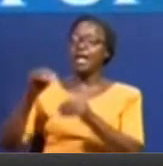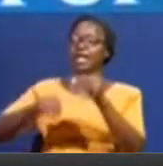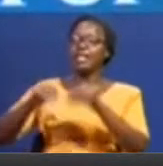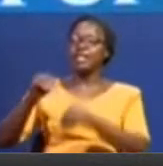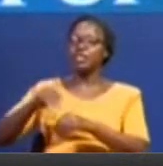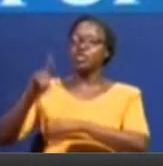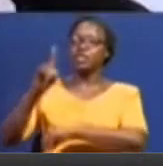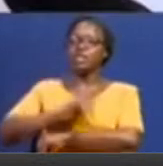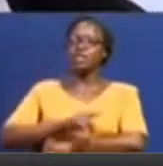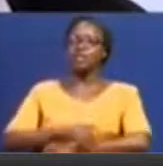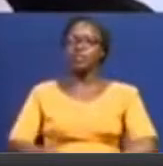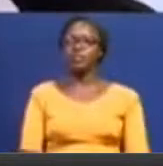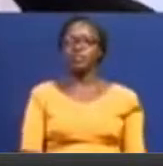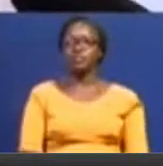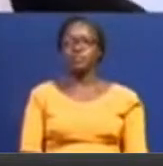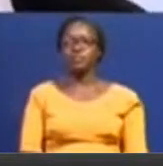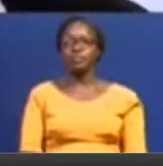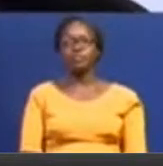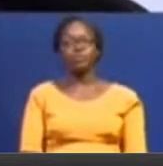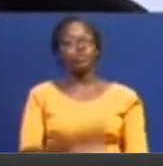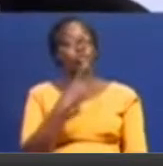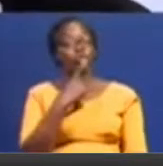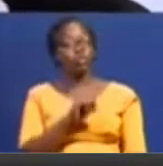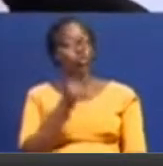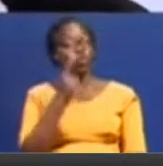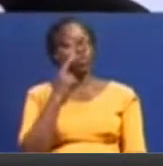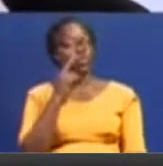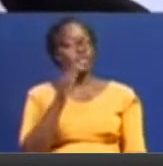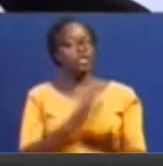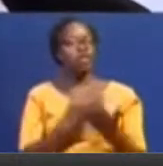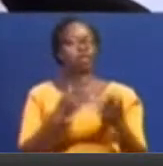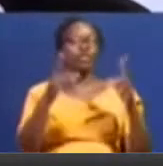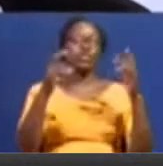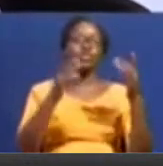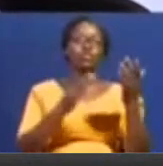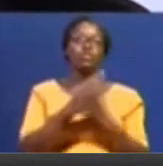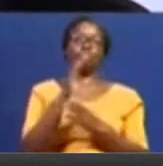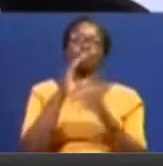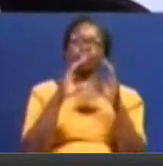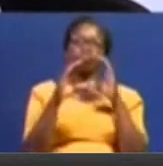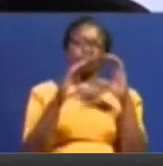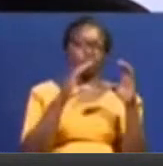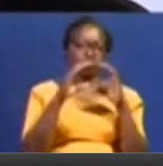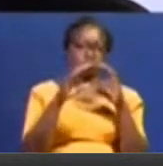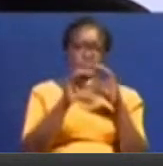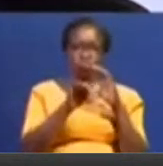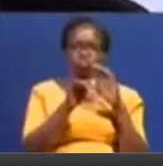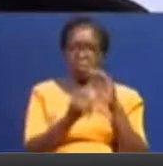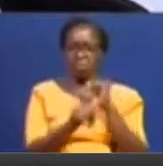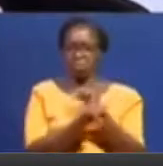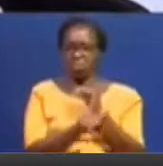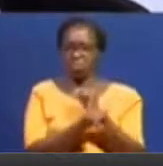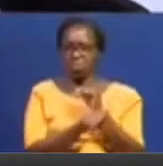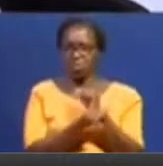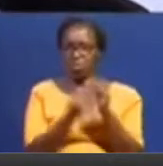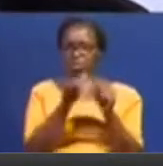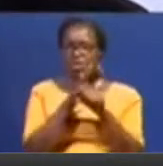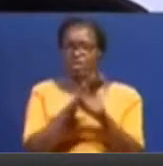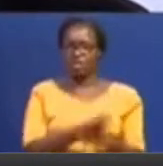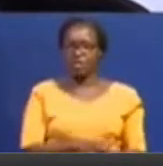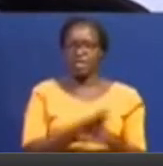So So we have seen some of the issues through this conversation that threaten or